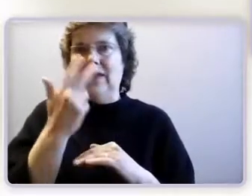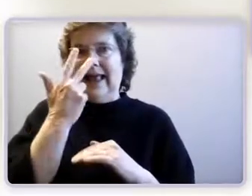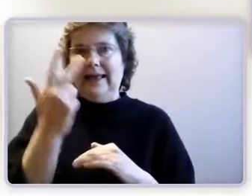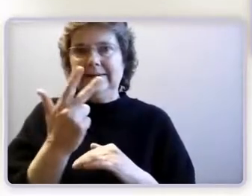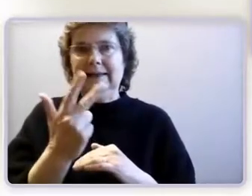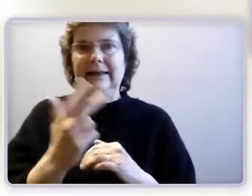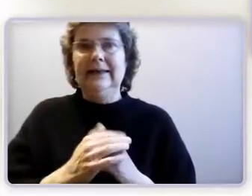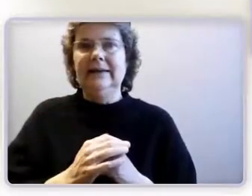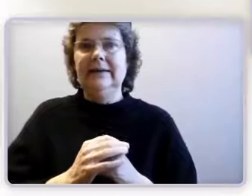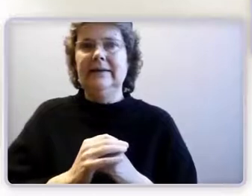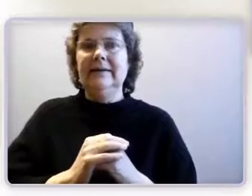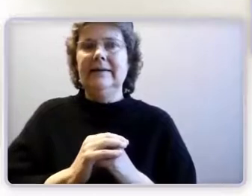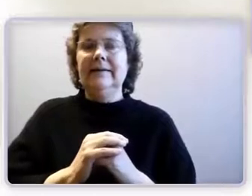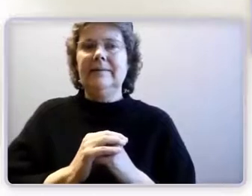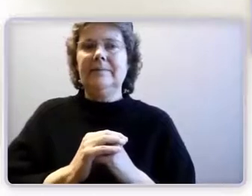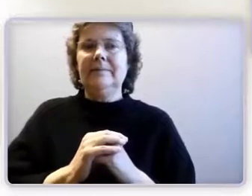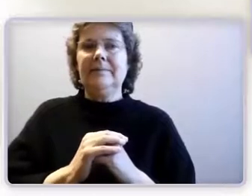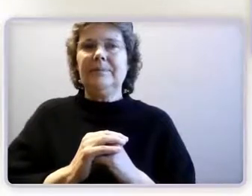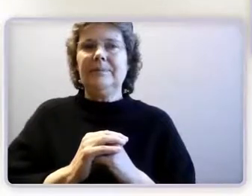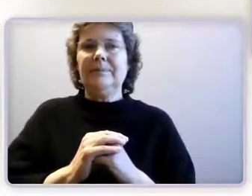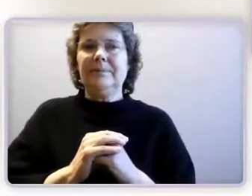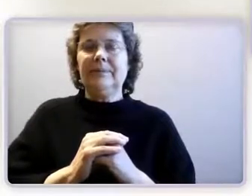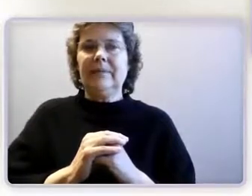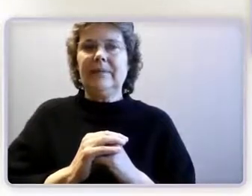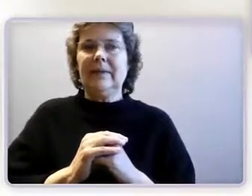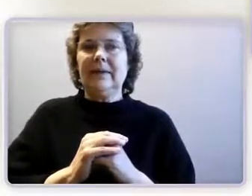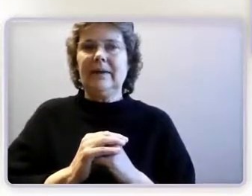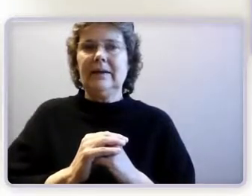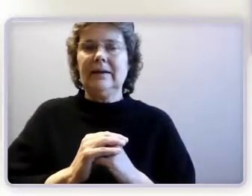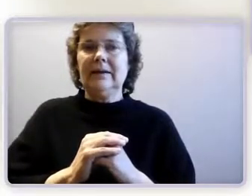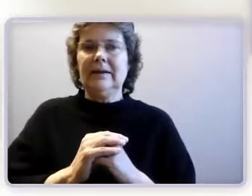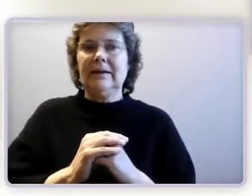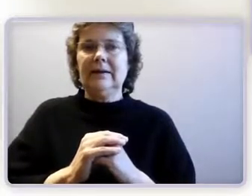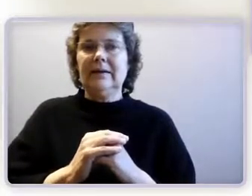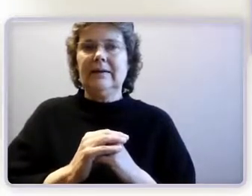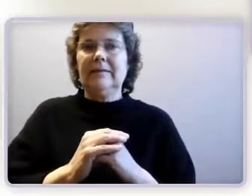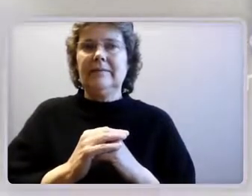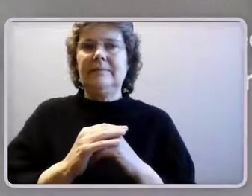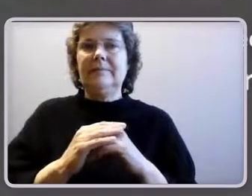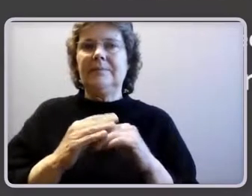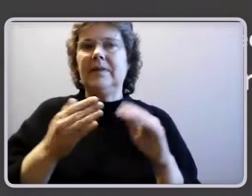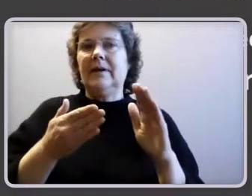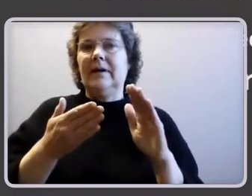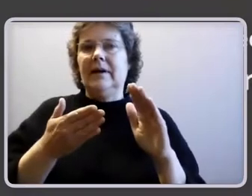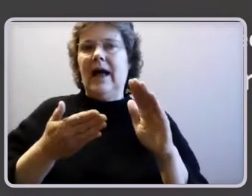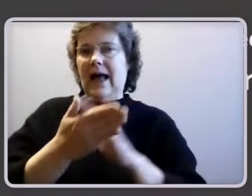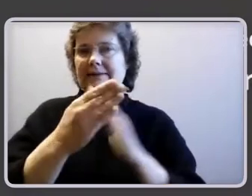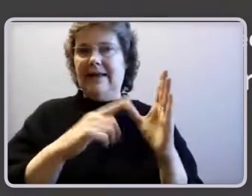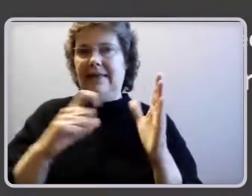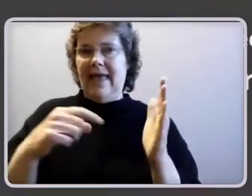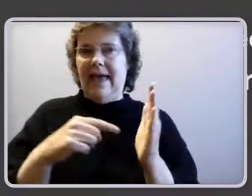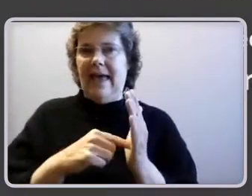Disability under the Guardianship and Administration Act is defined as one of